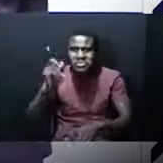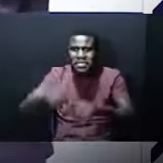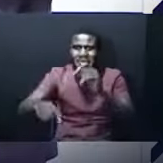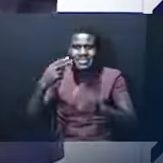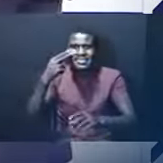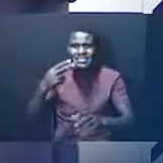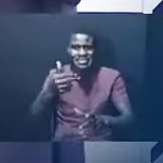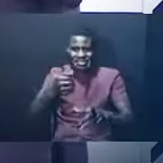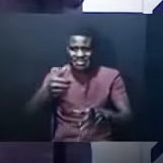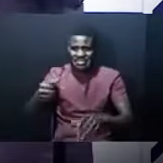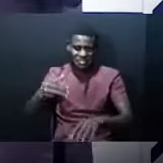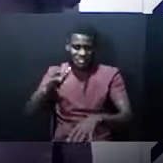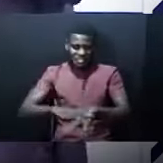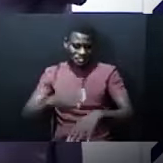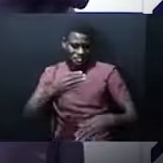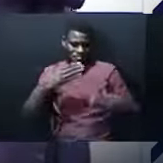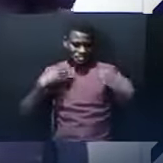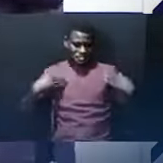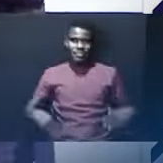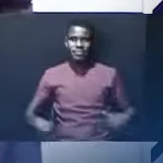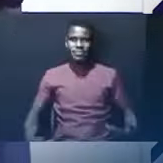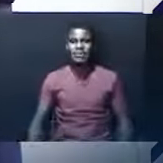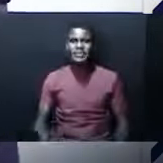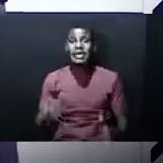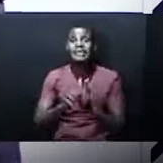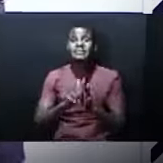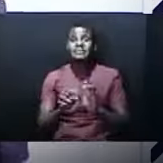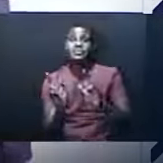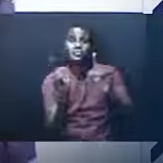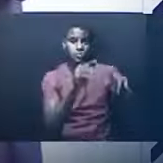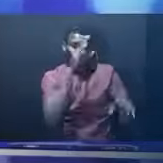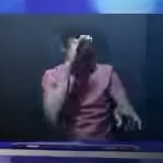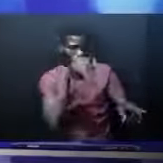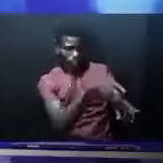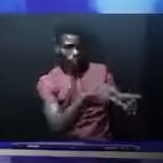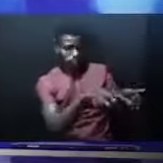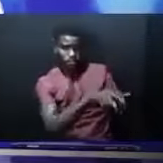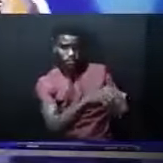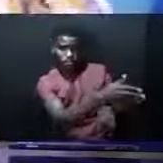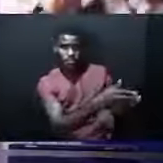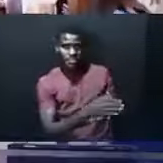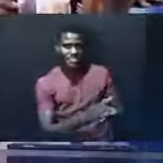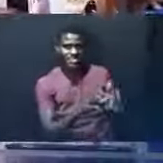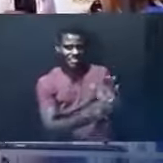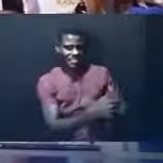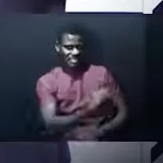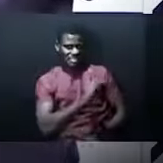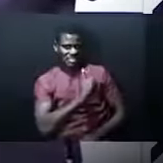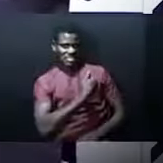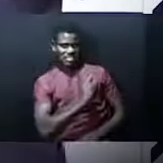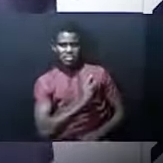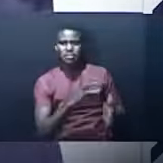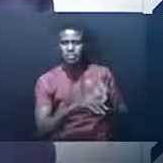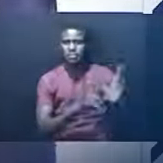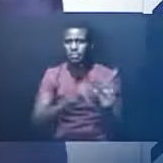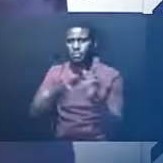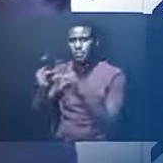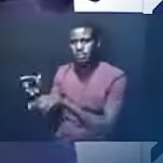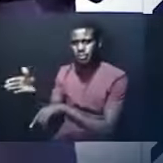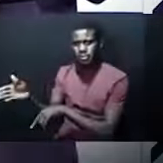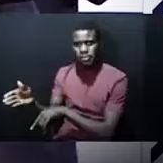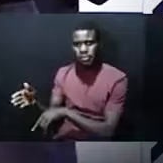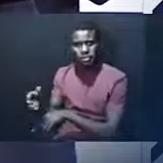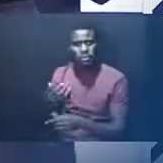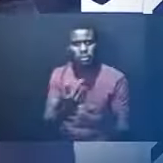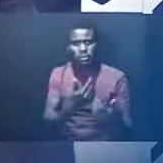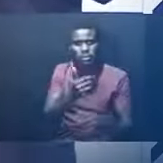say that I go to this brother and he insults me. And I turn and I go this way. Does the